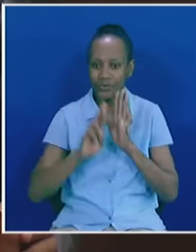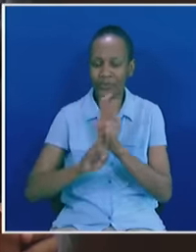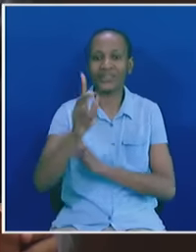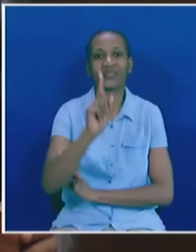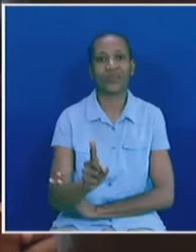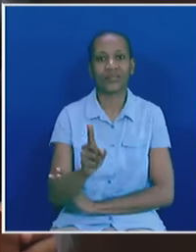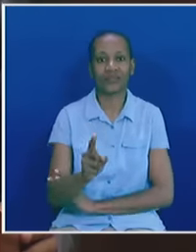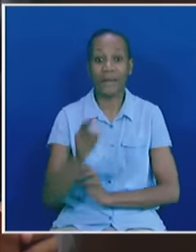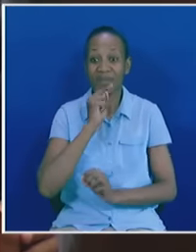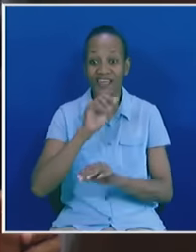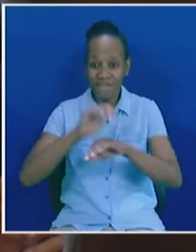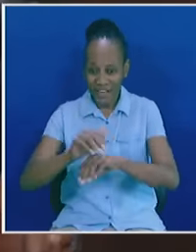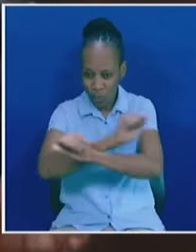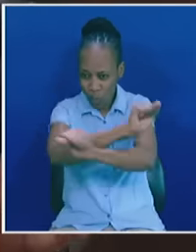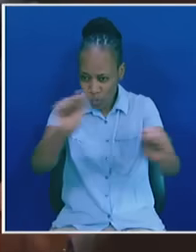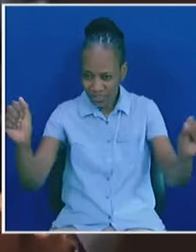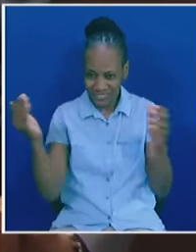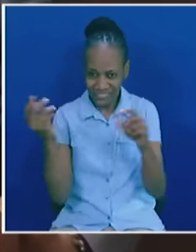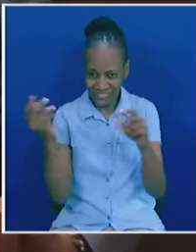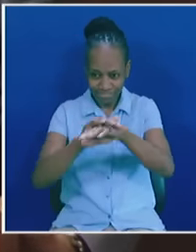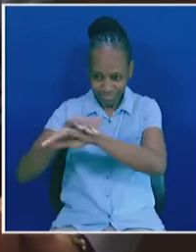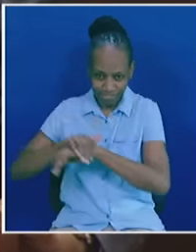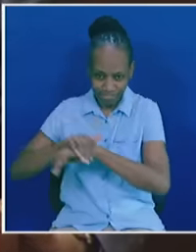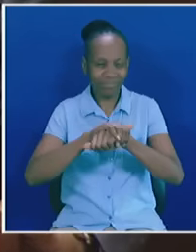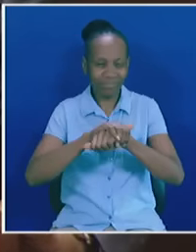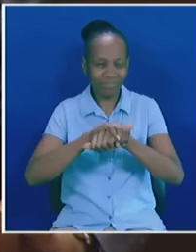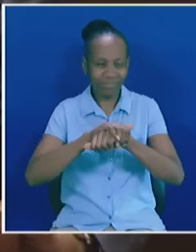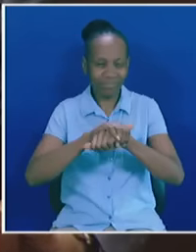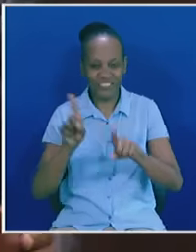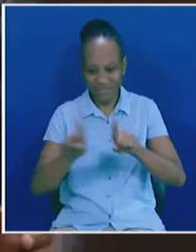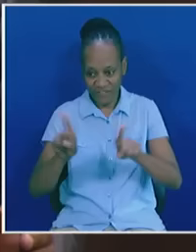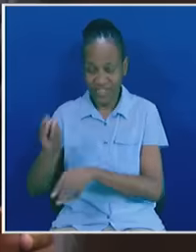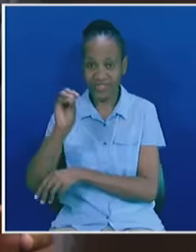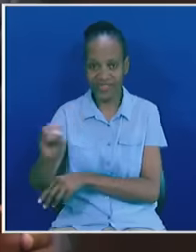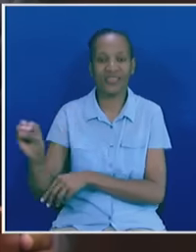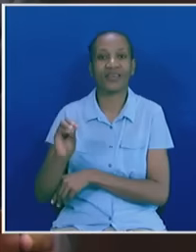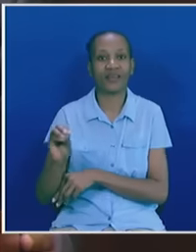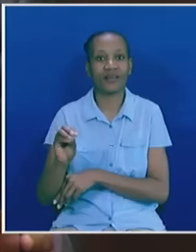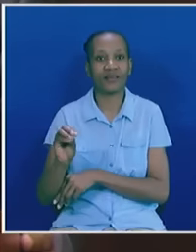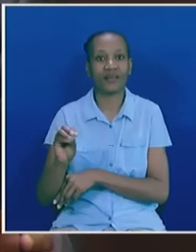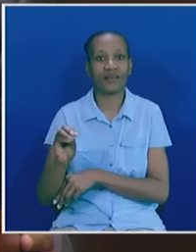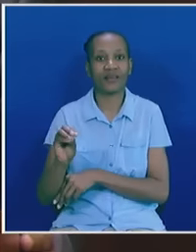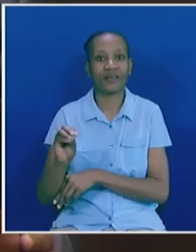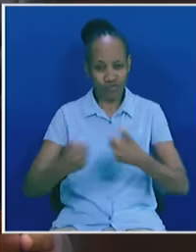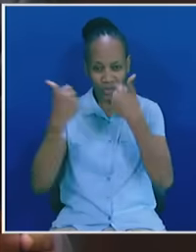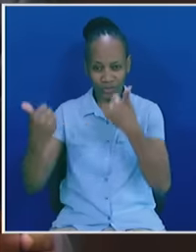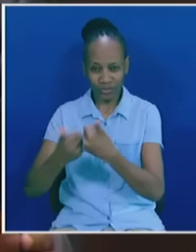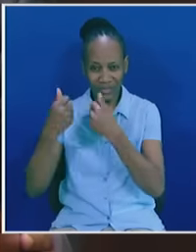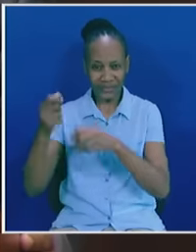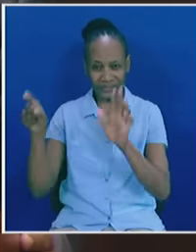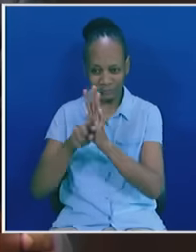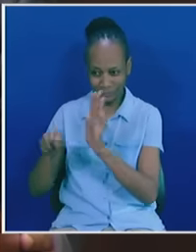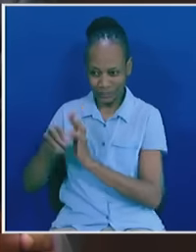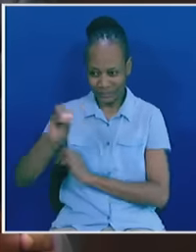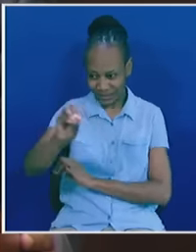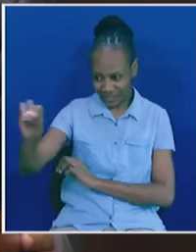everybody is our friend. The forces that were opposed to us, they are hard at work. We have seen how